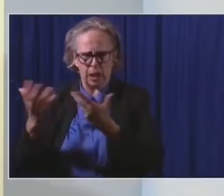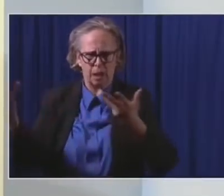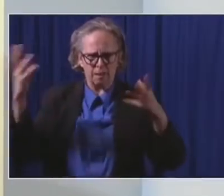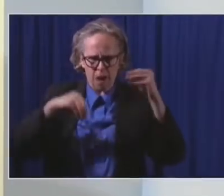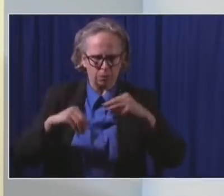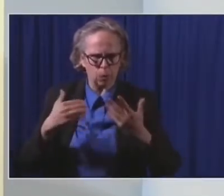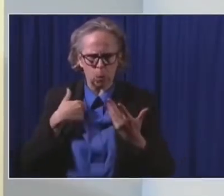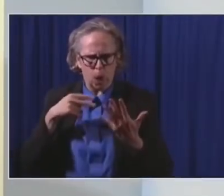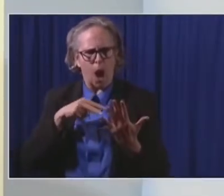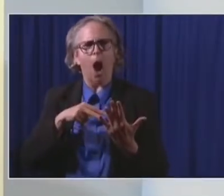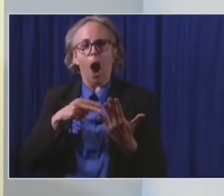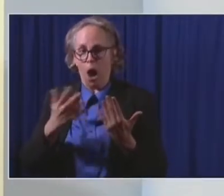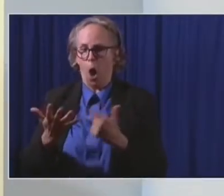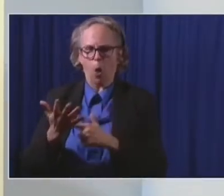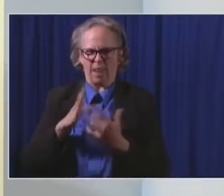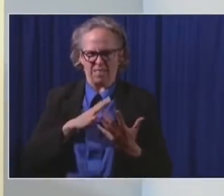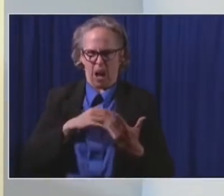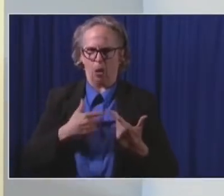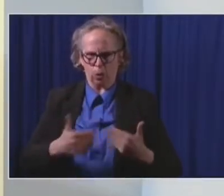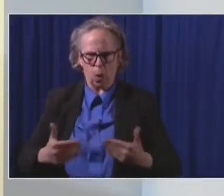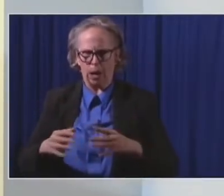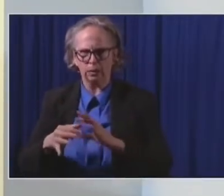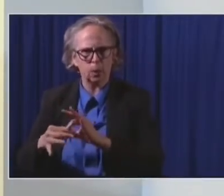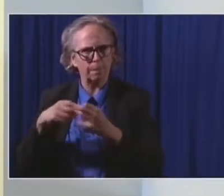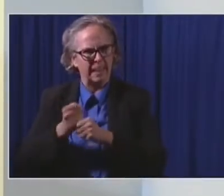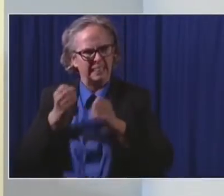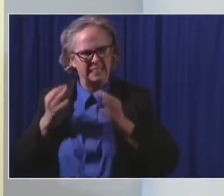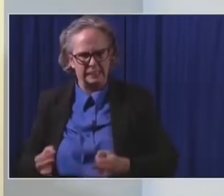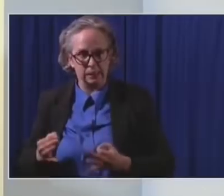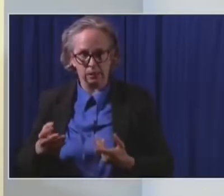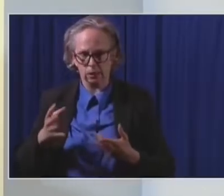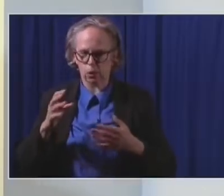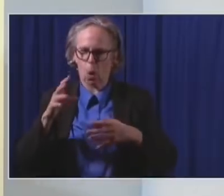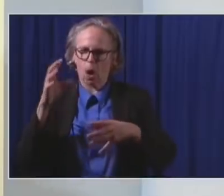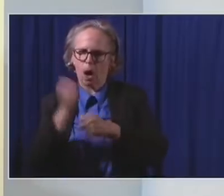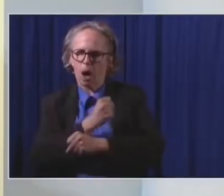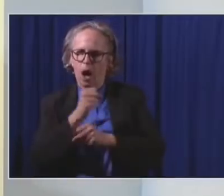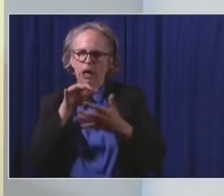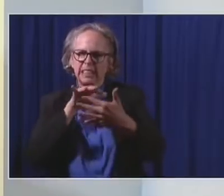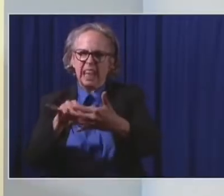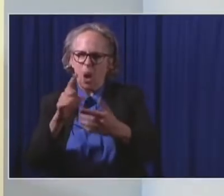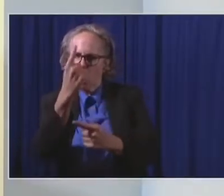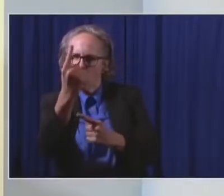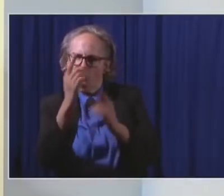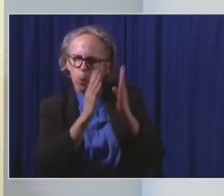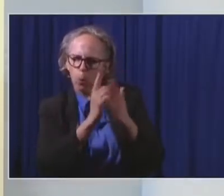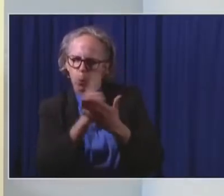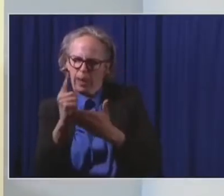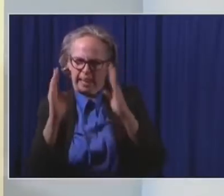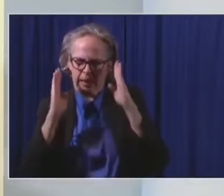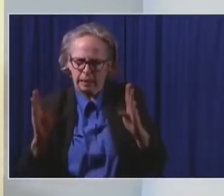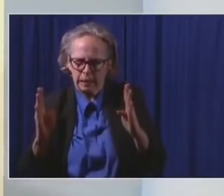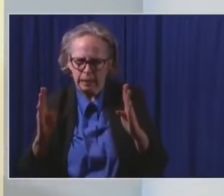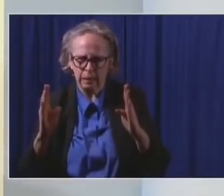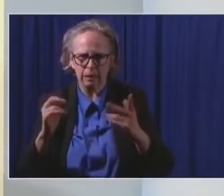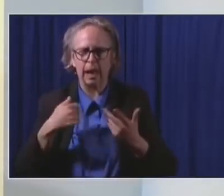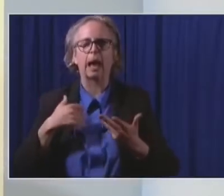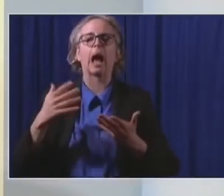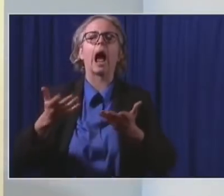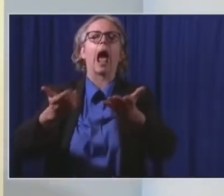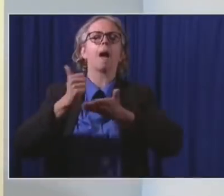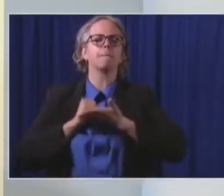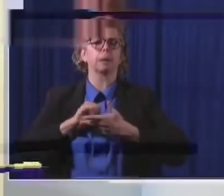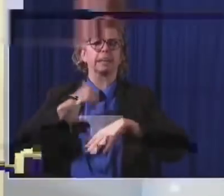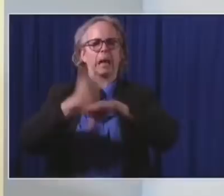how the associations, the teams, and so forth are coming forward with their recommendations. This will be a